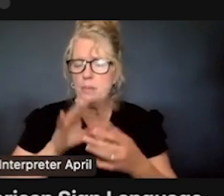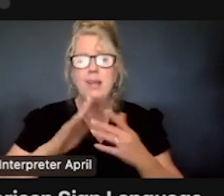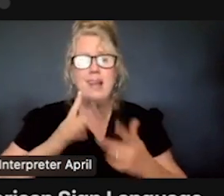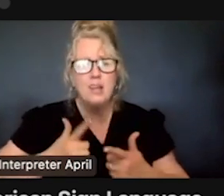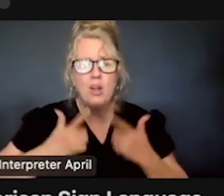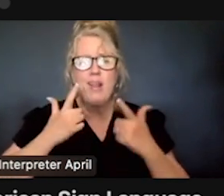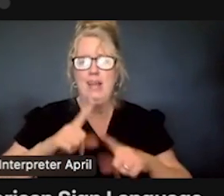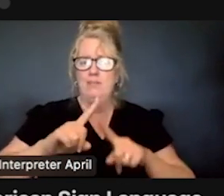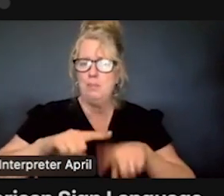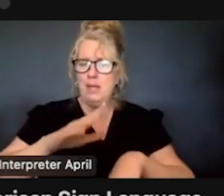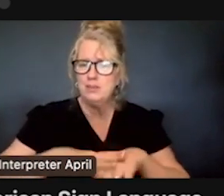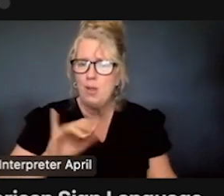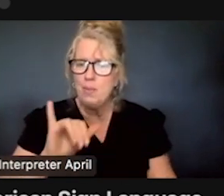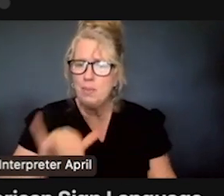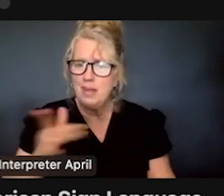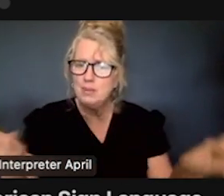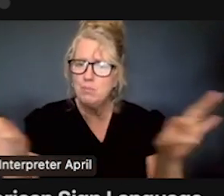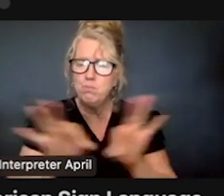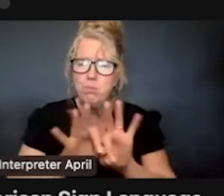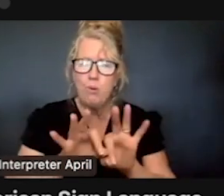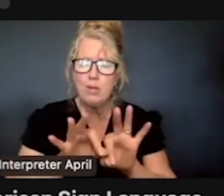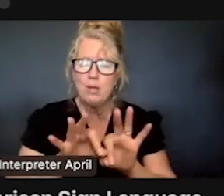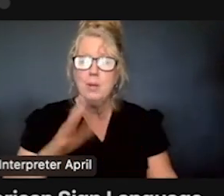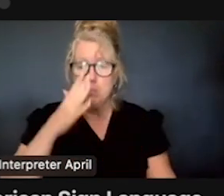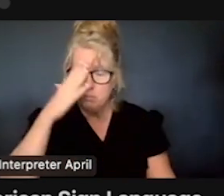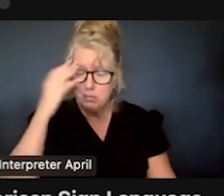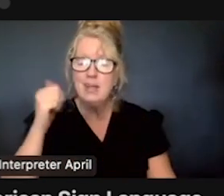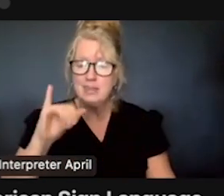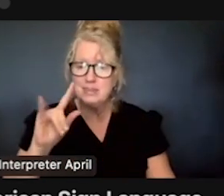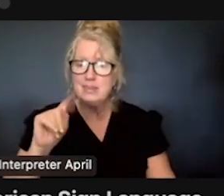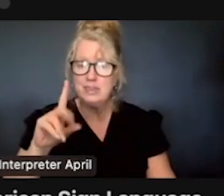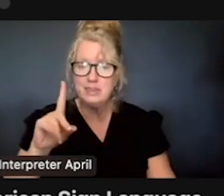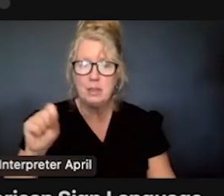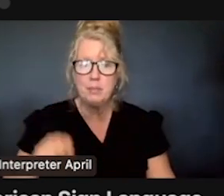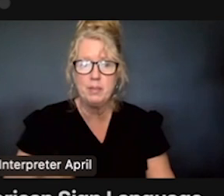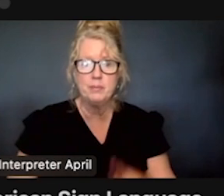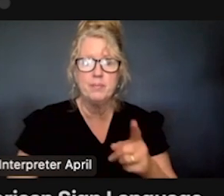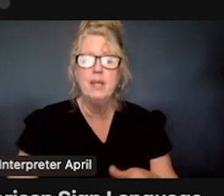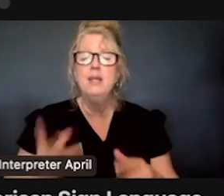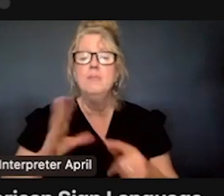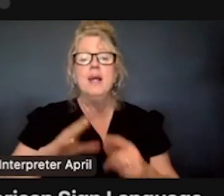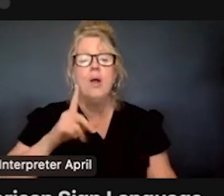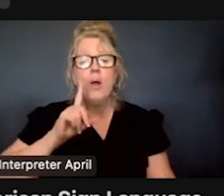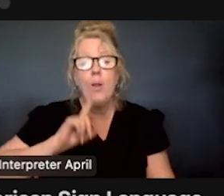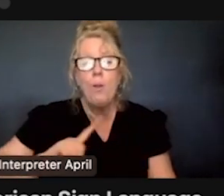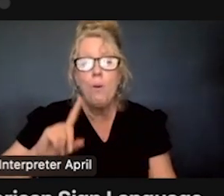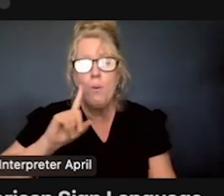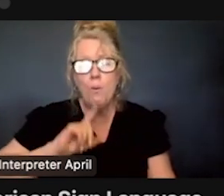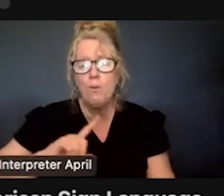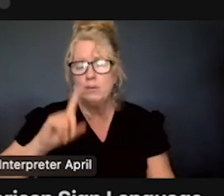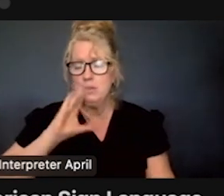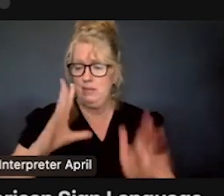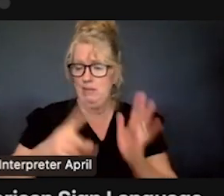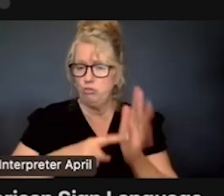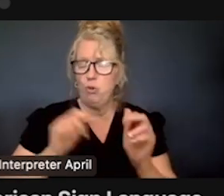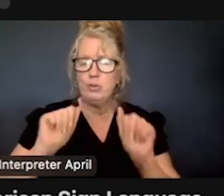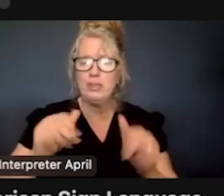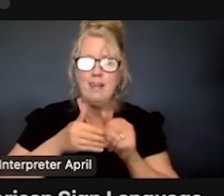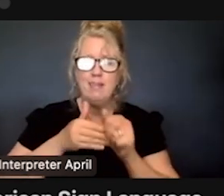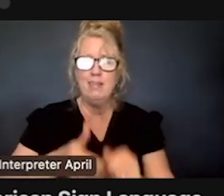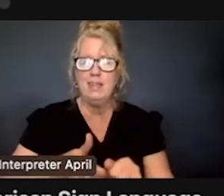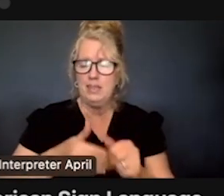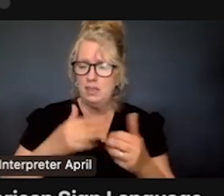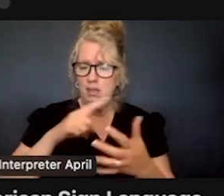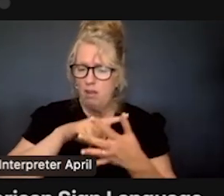it, because it does. Persistent loneliness is what has been shown to lead to some of these